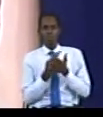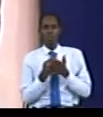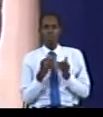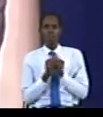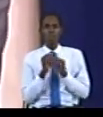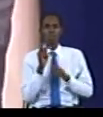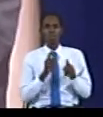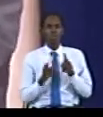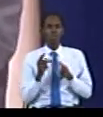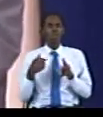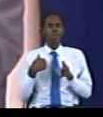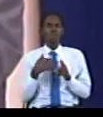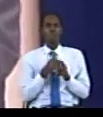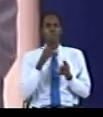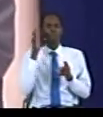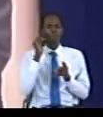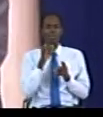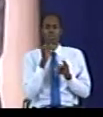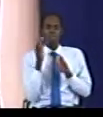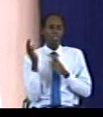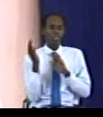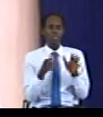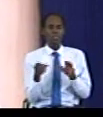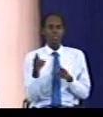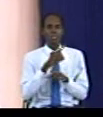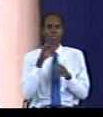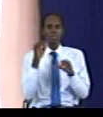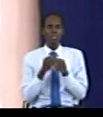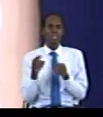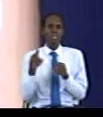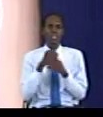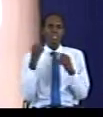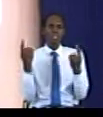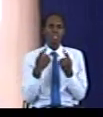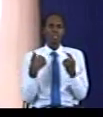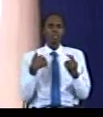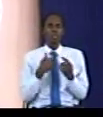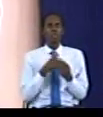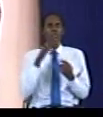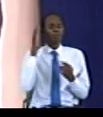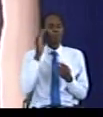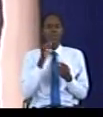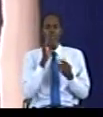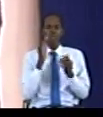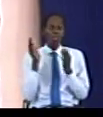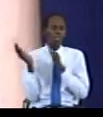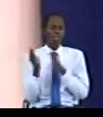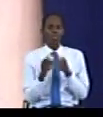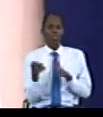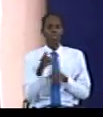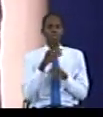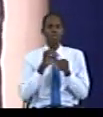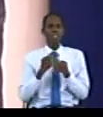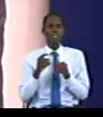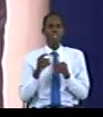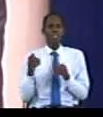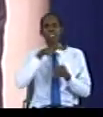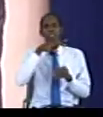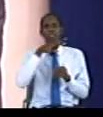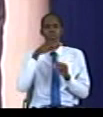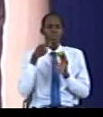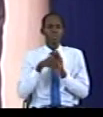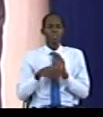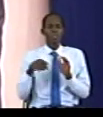will not leave them in their sin. We will not leave them in their defilement. We will not leave them in